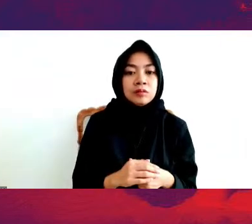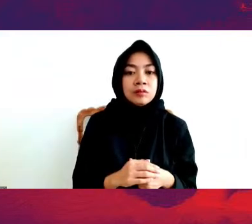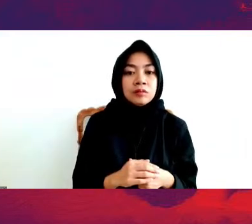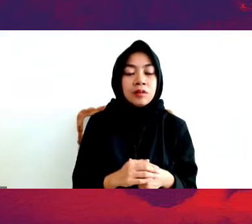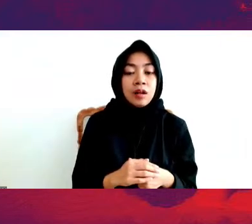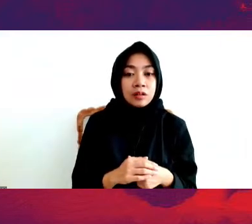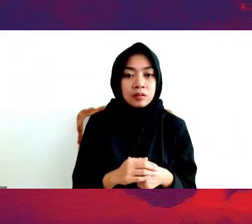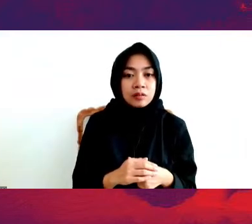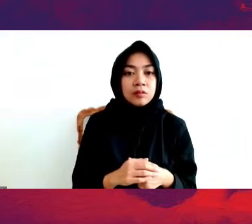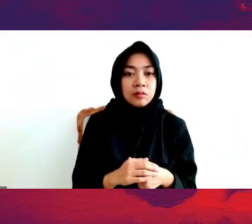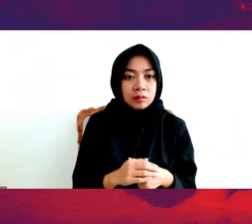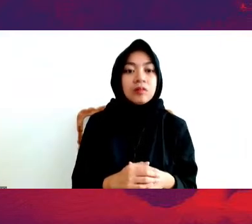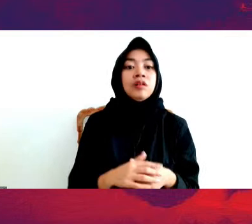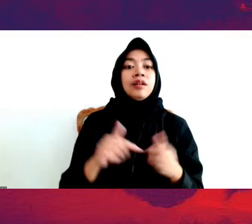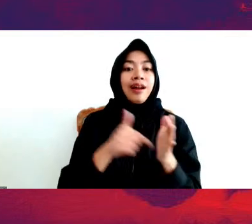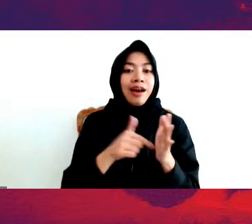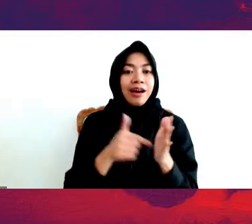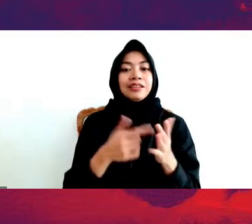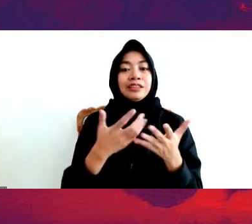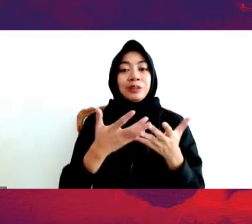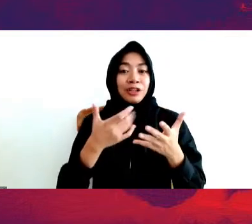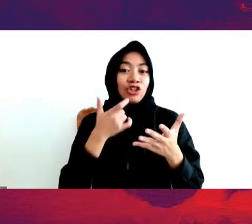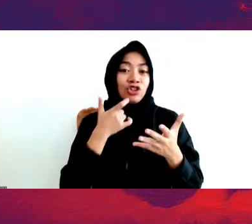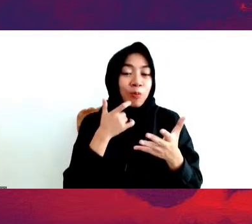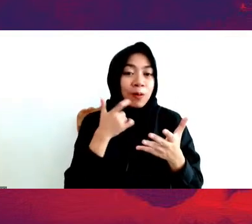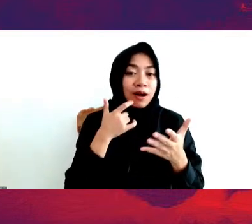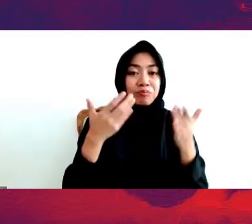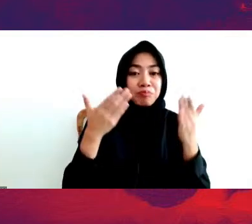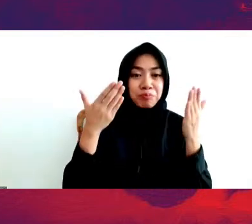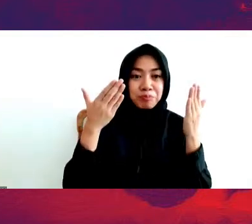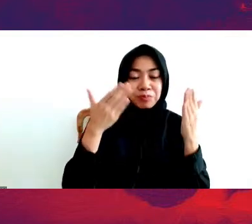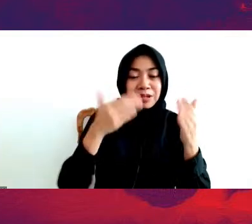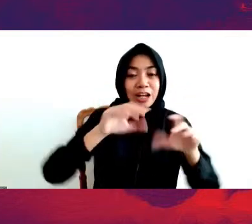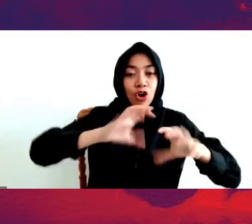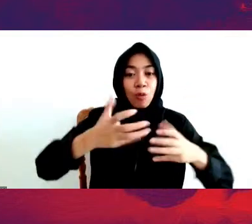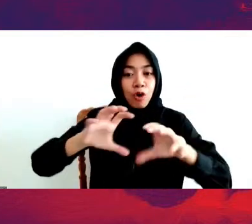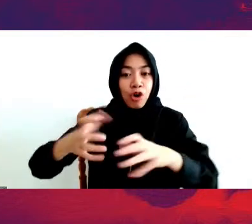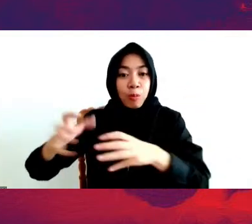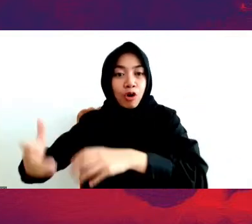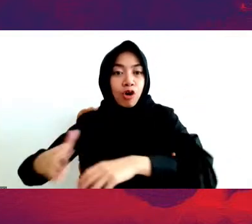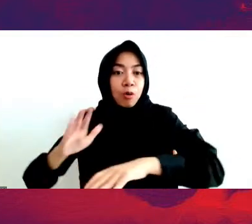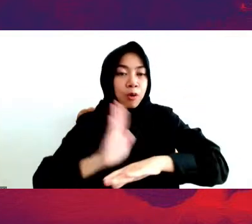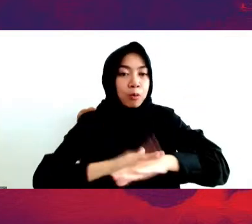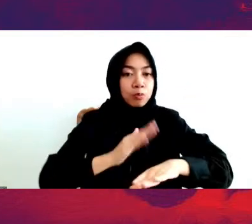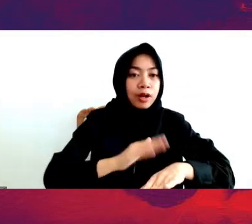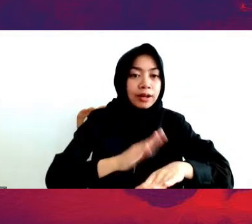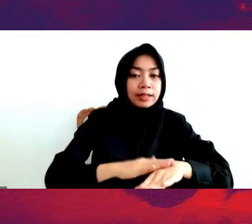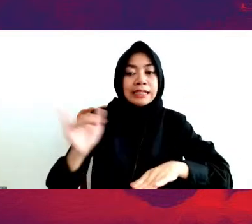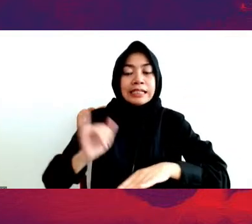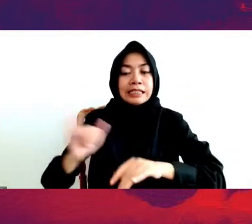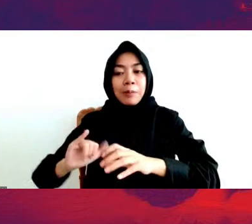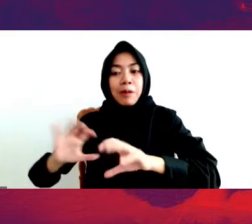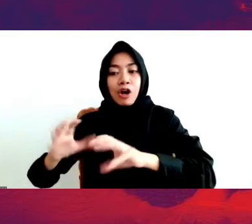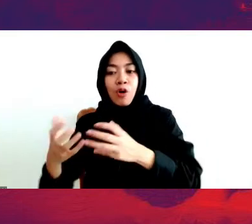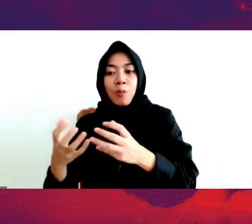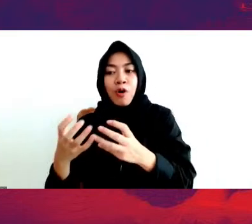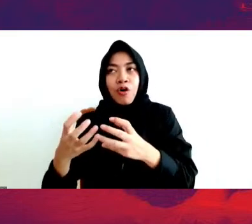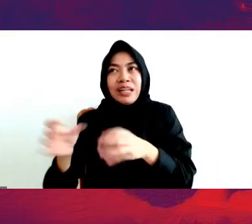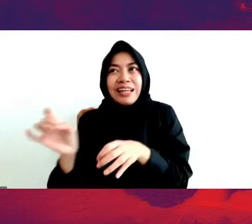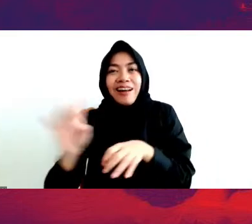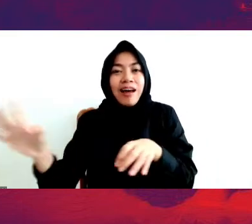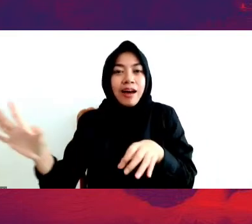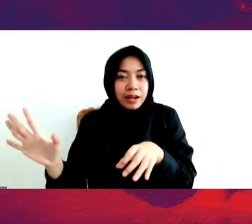poverty varied more widely among the ethnic groups compared to any other subgroups, be